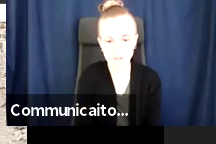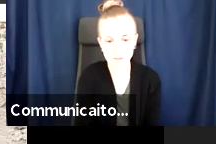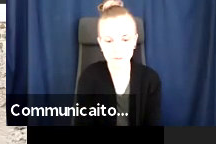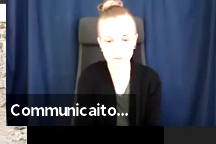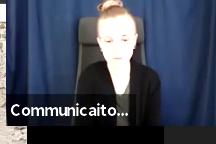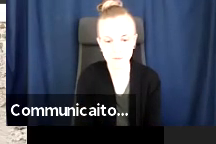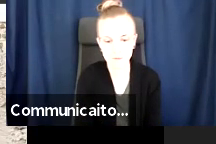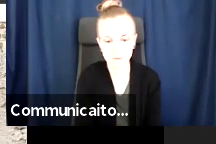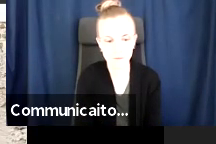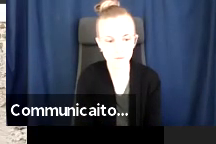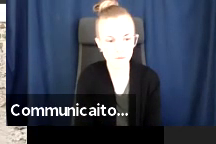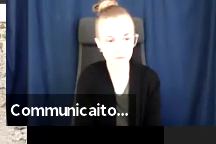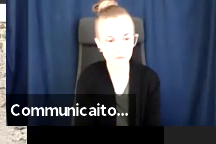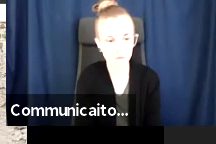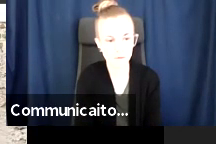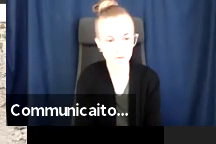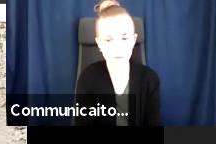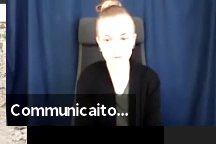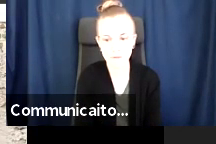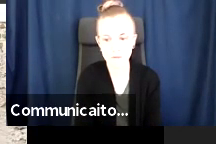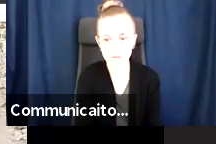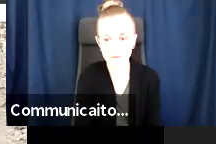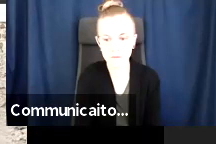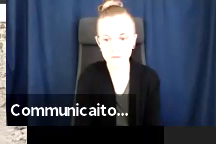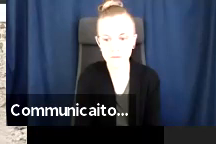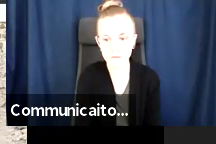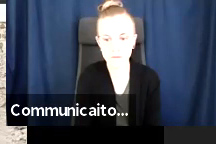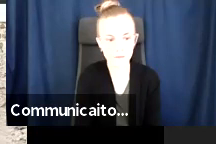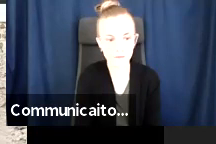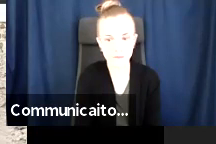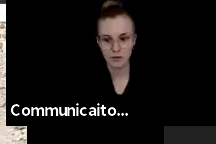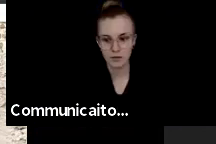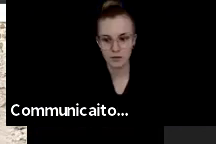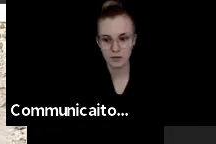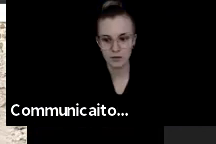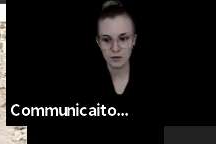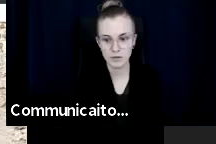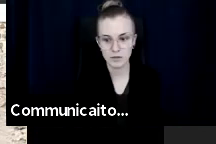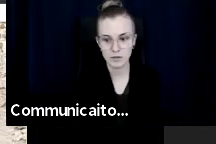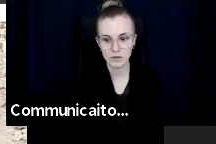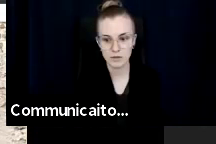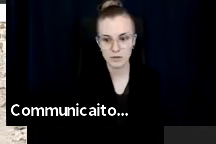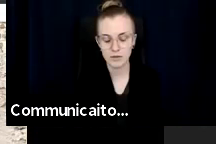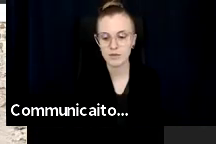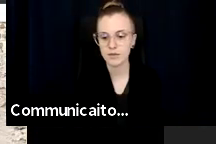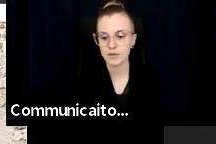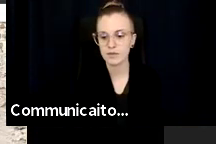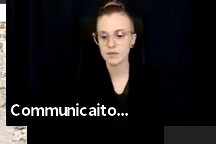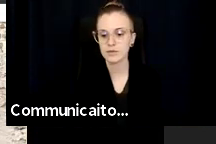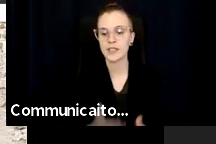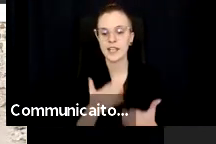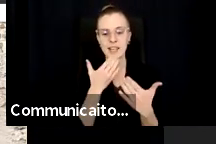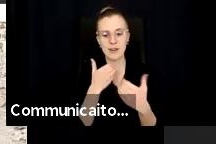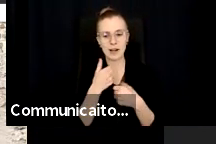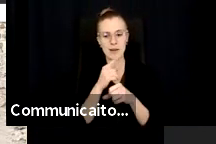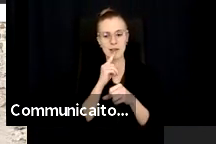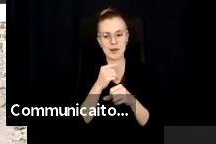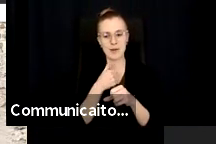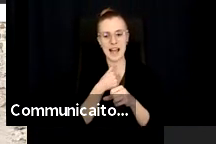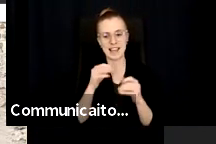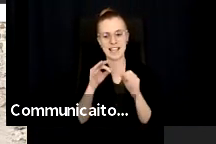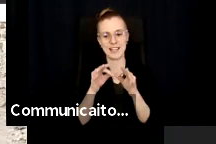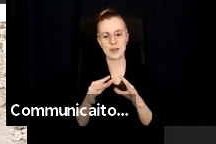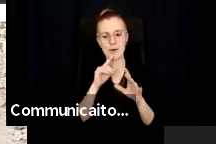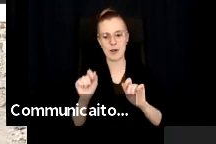Thank you. I just needed to make sure we had the spotlight on her. Thank you, Randy. So up next, we're going to hear from Renee